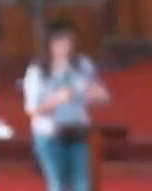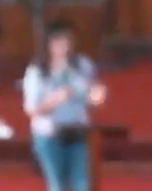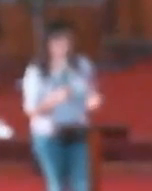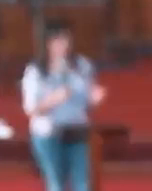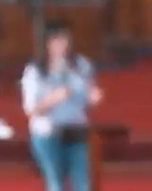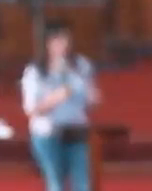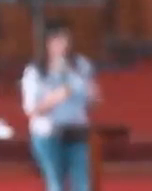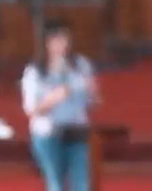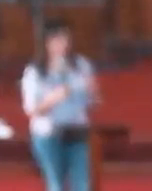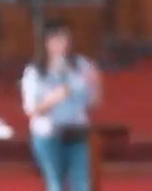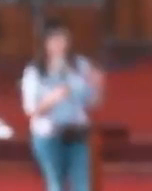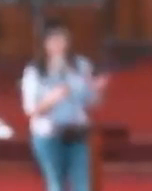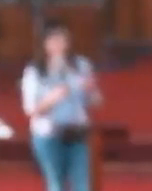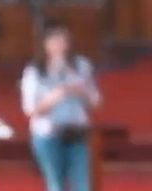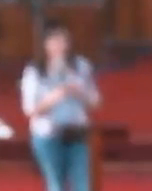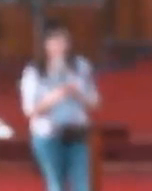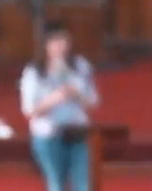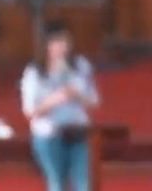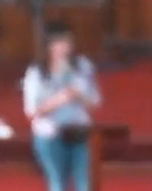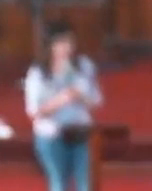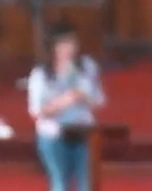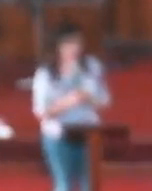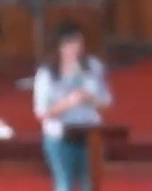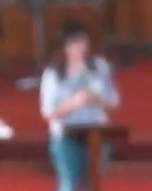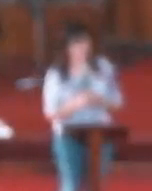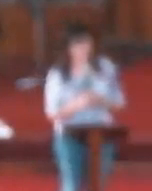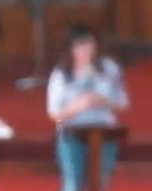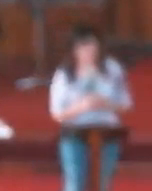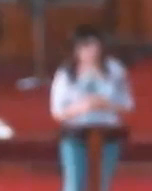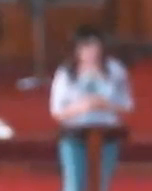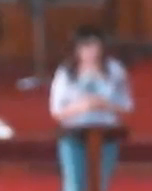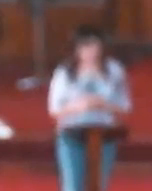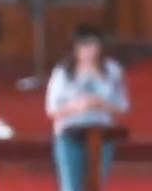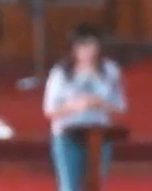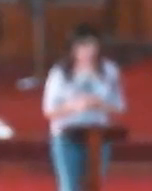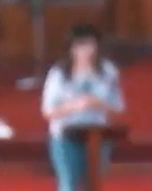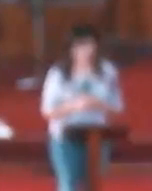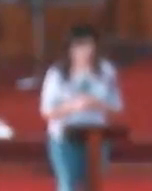they use these words to justify their own teachings.